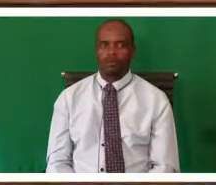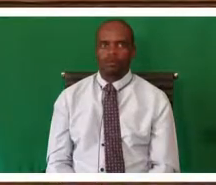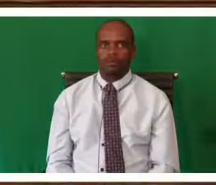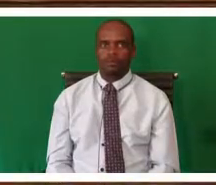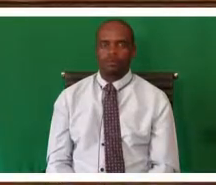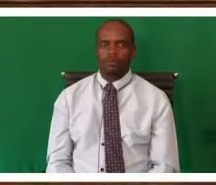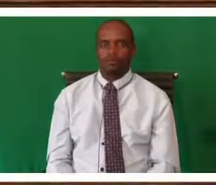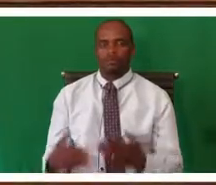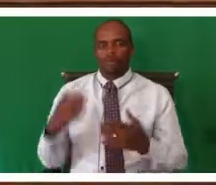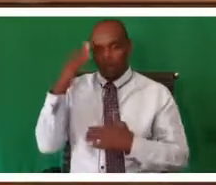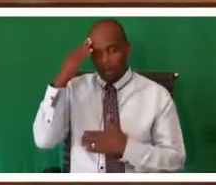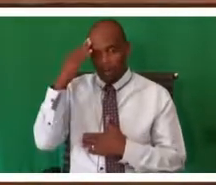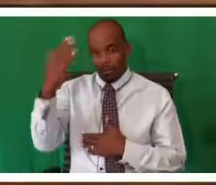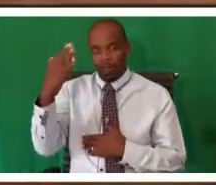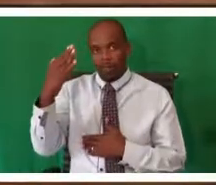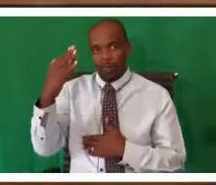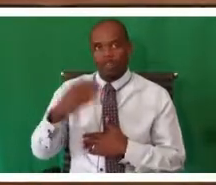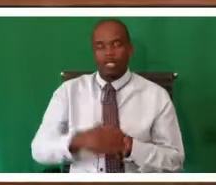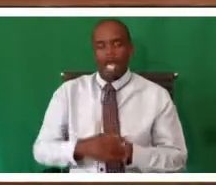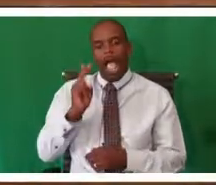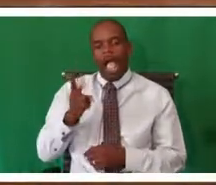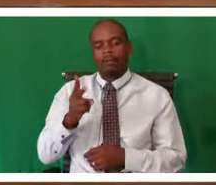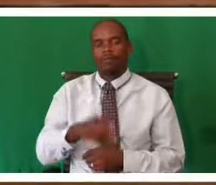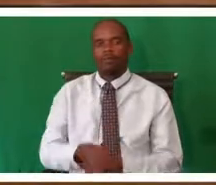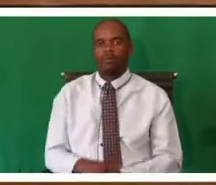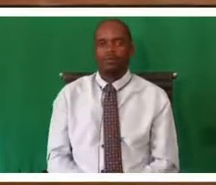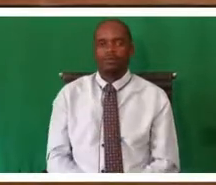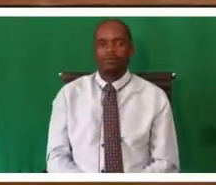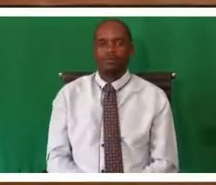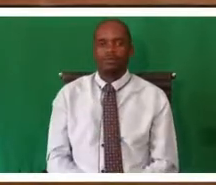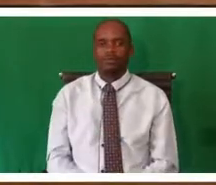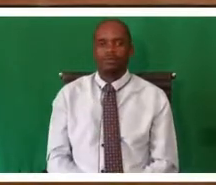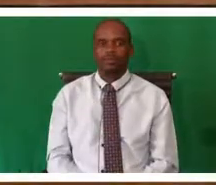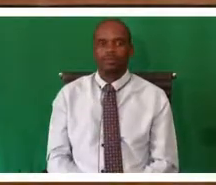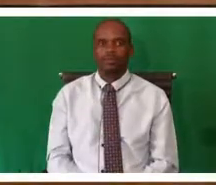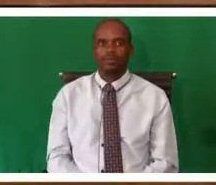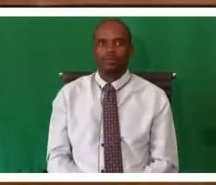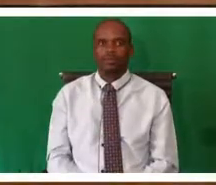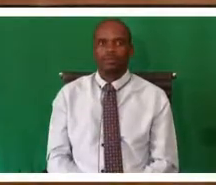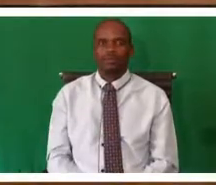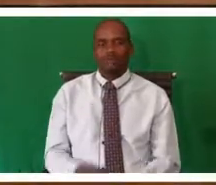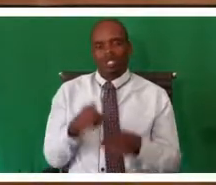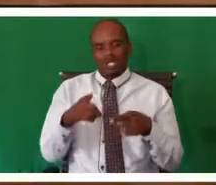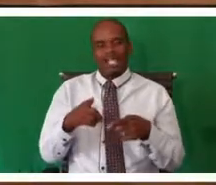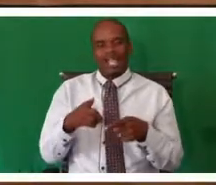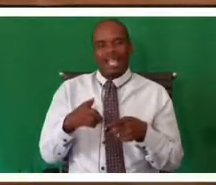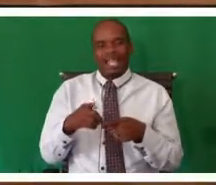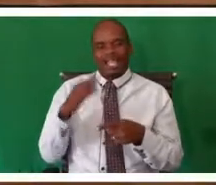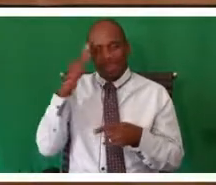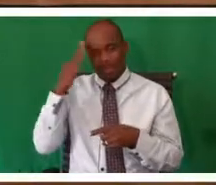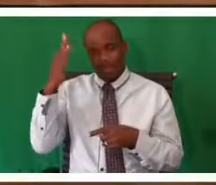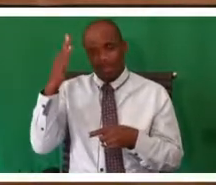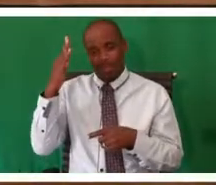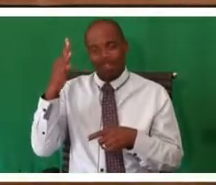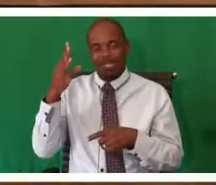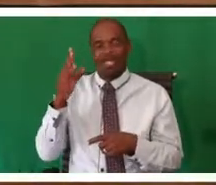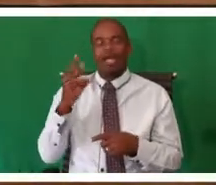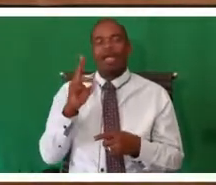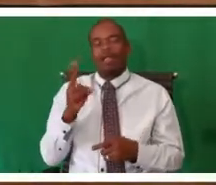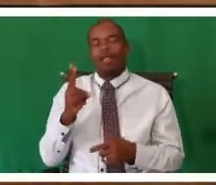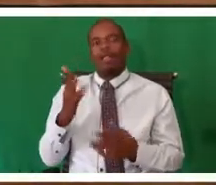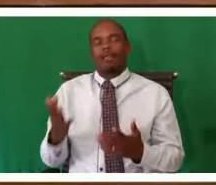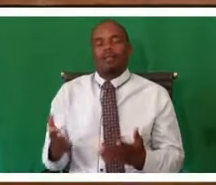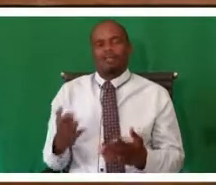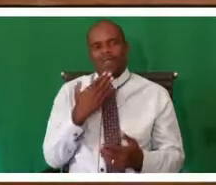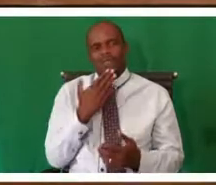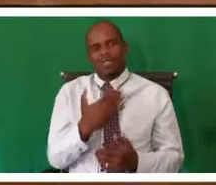Good morning once more. In fact, it's good day. Thank you very much, Mr. Mgoni.